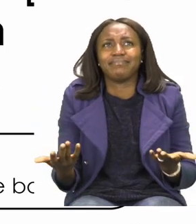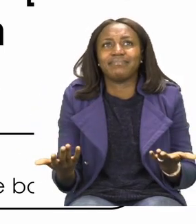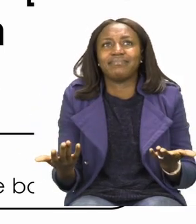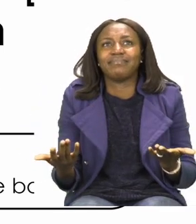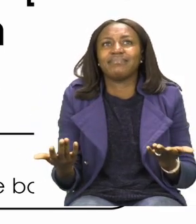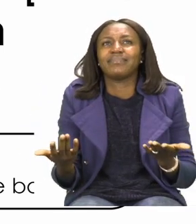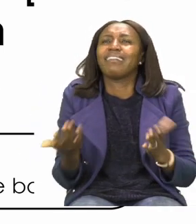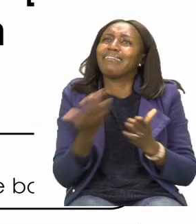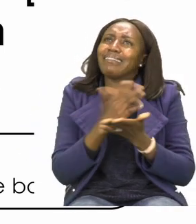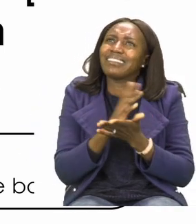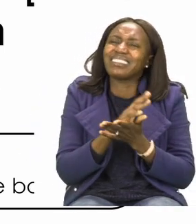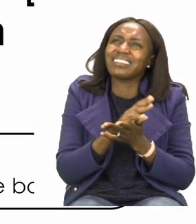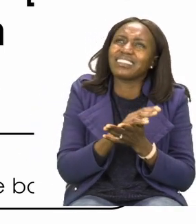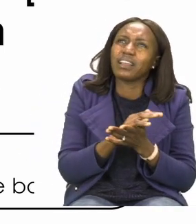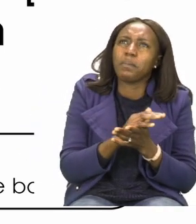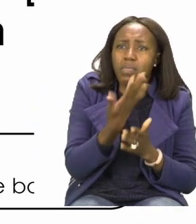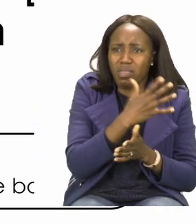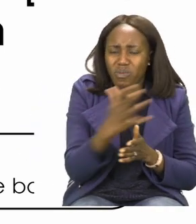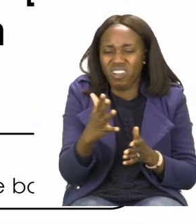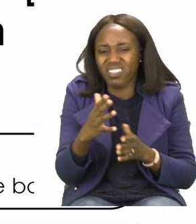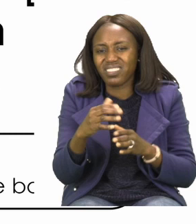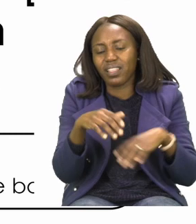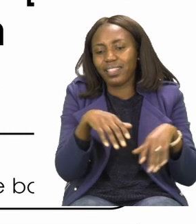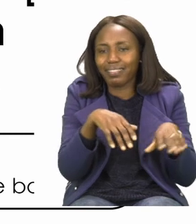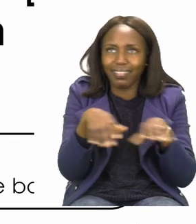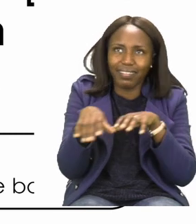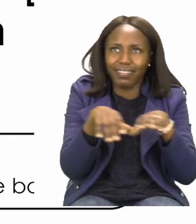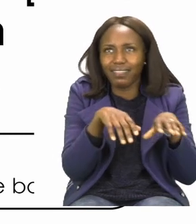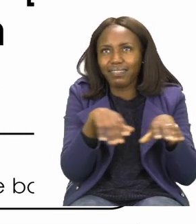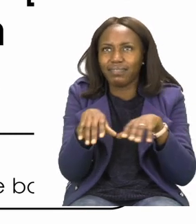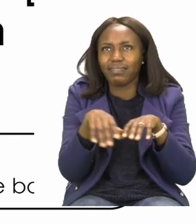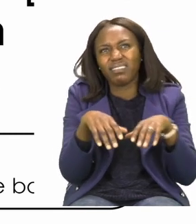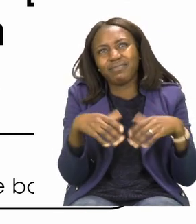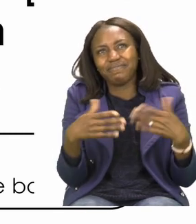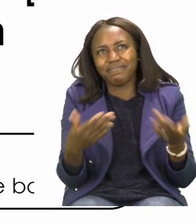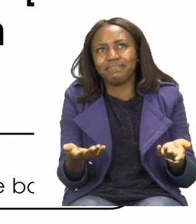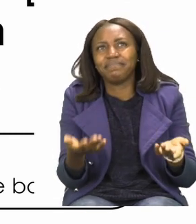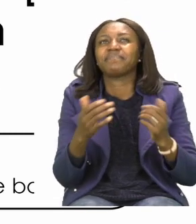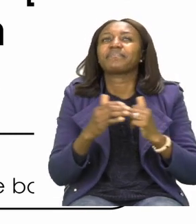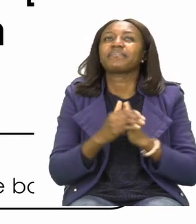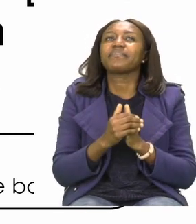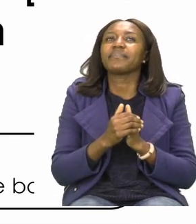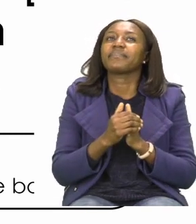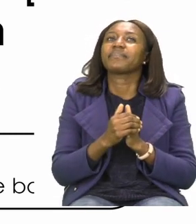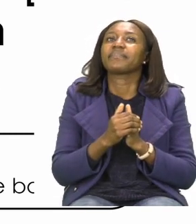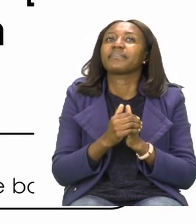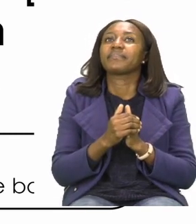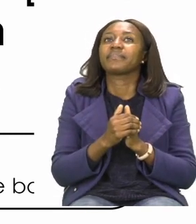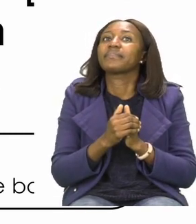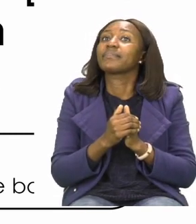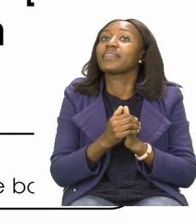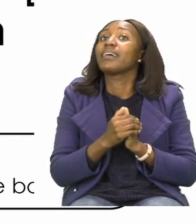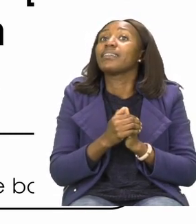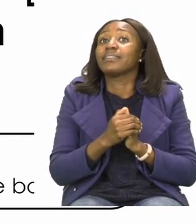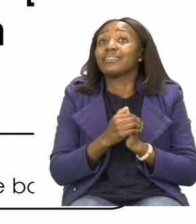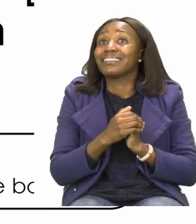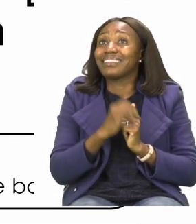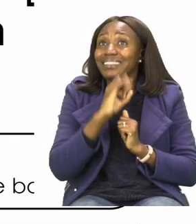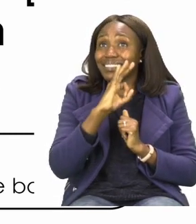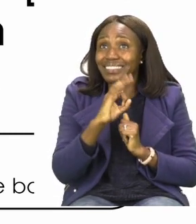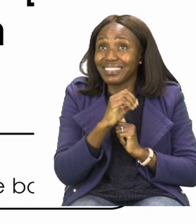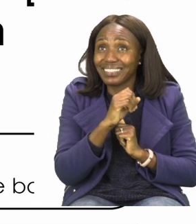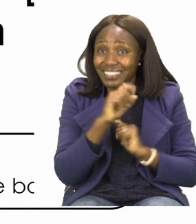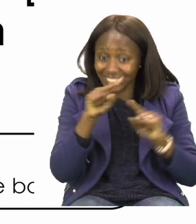water. Some things push away a little. If